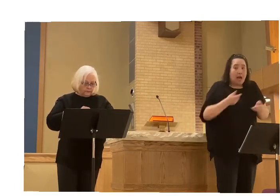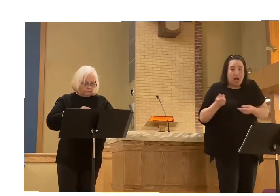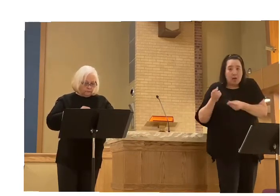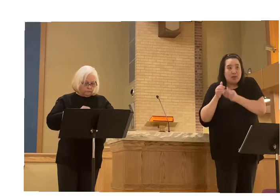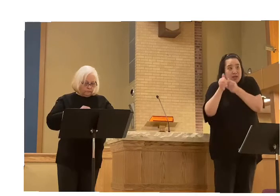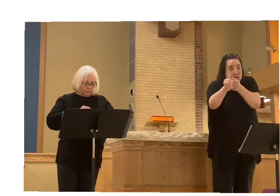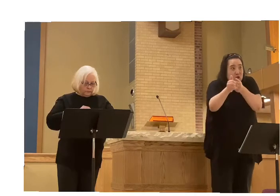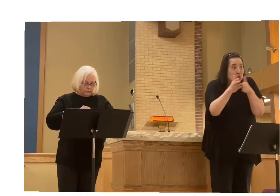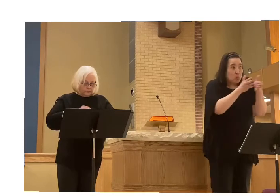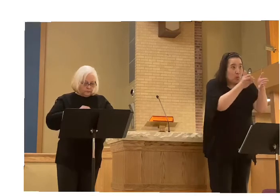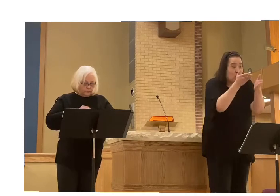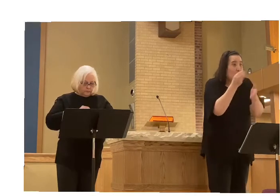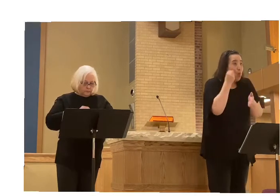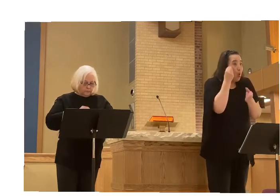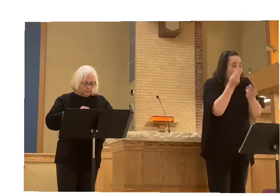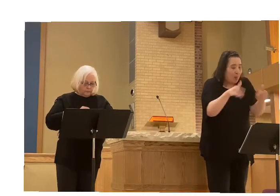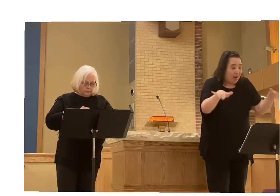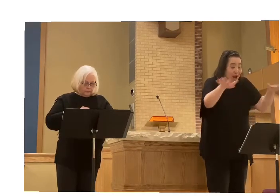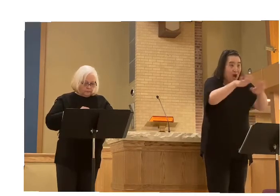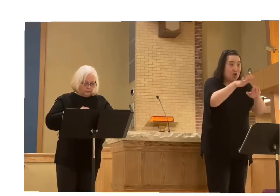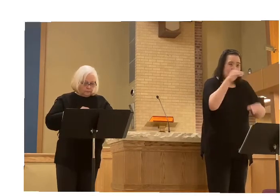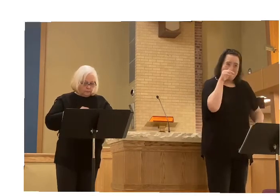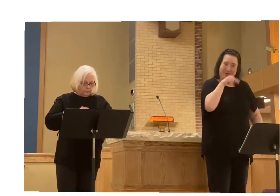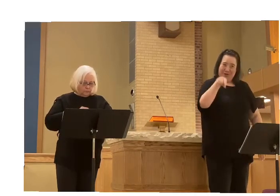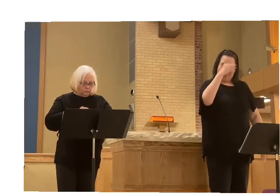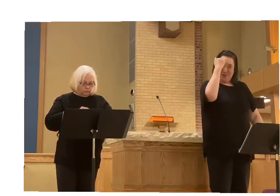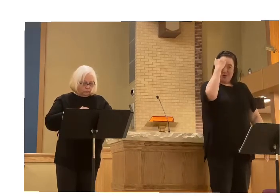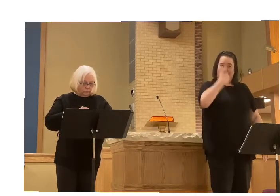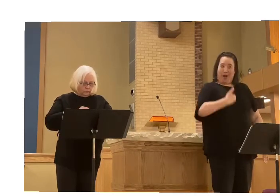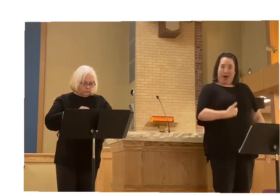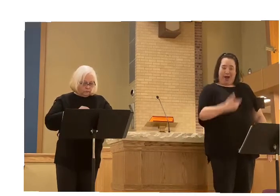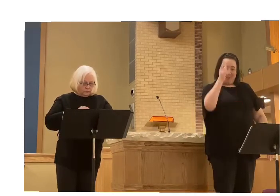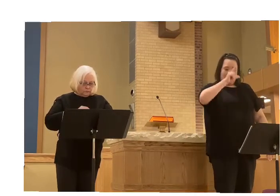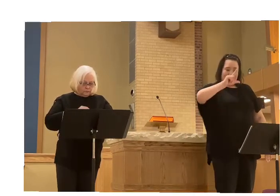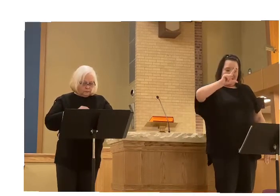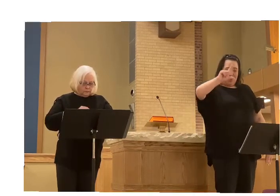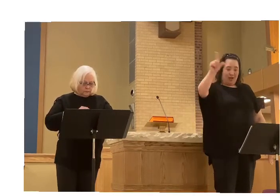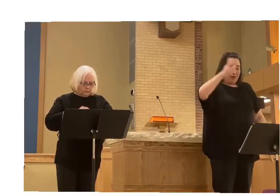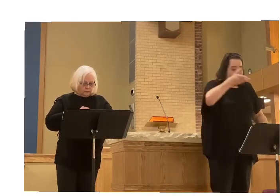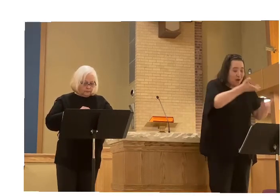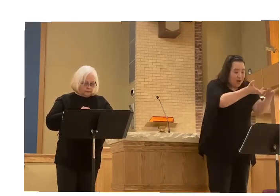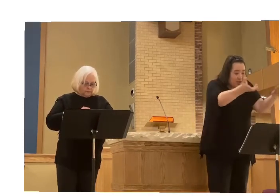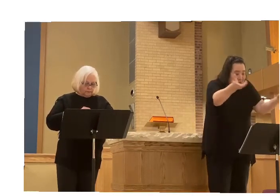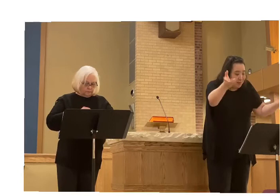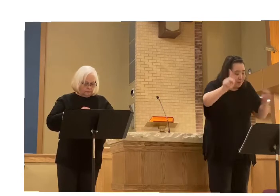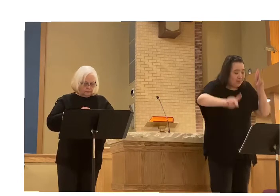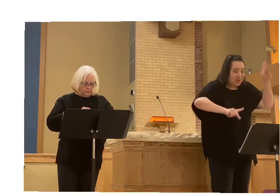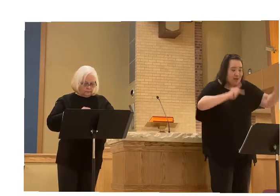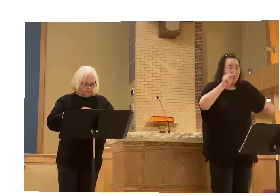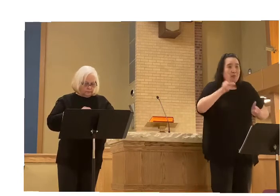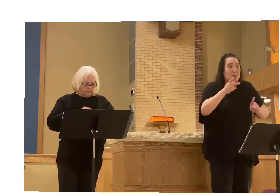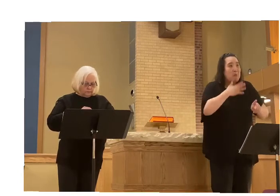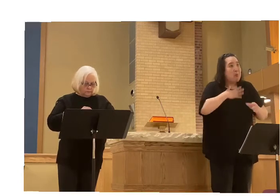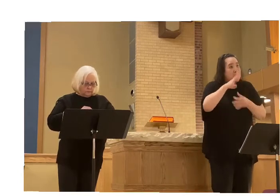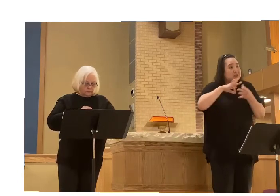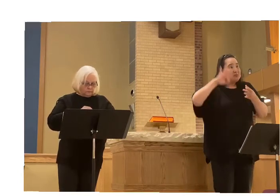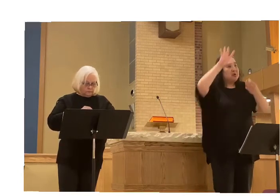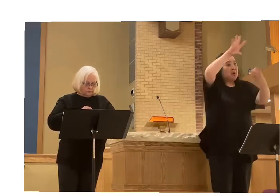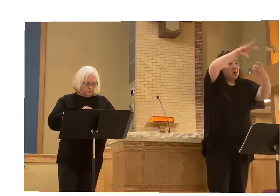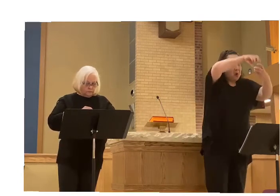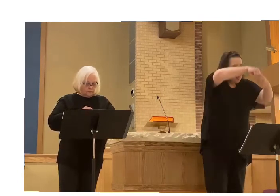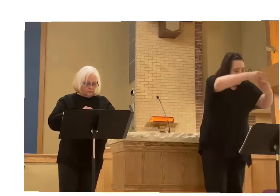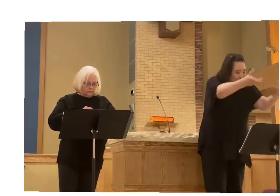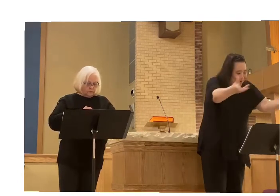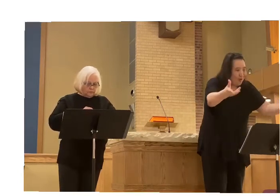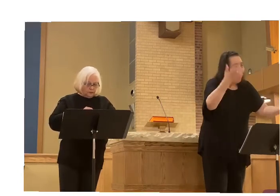land. Then you shall know that I am the Lord. O my people, I will put my spirit in you that you